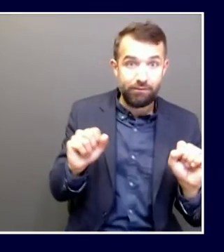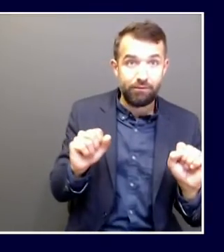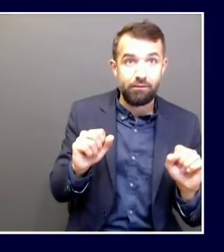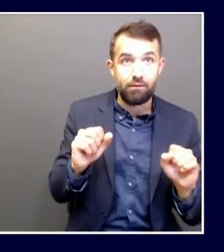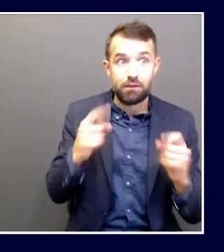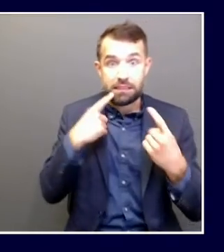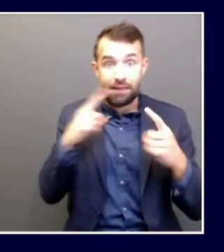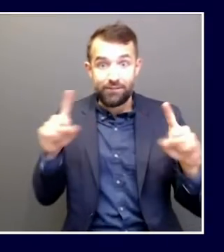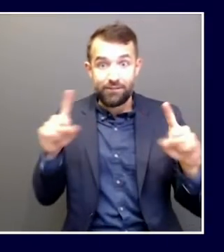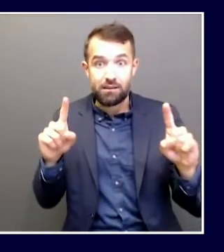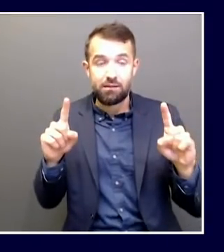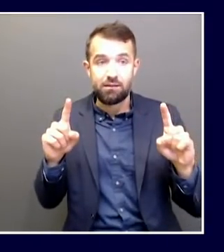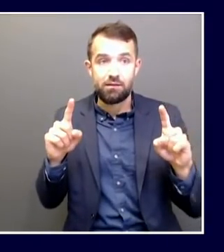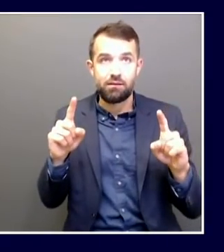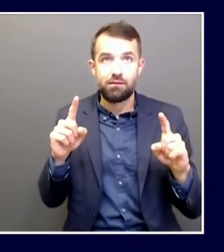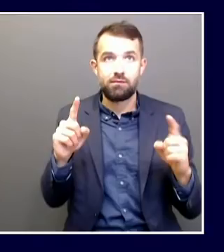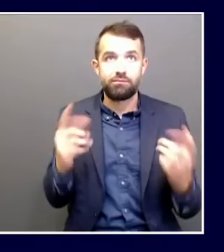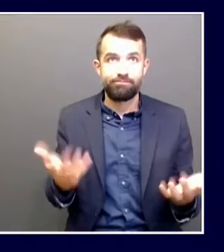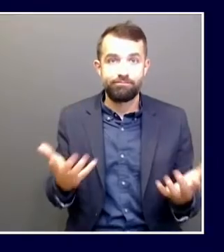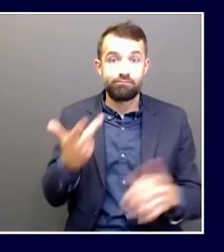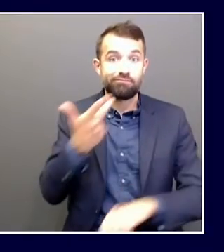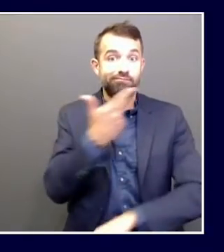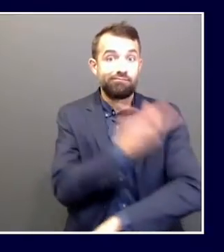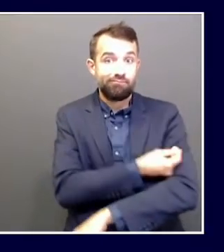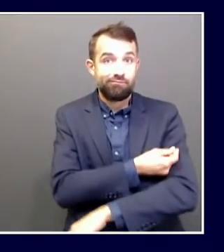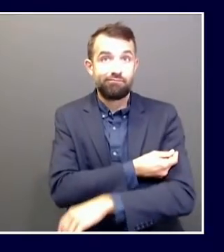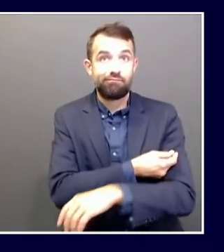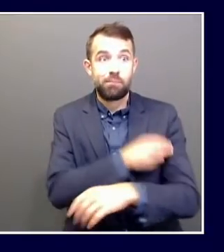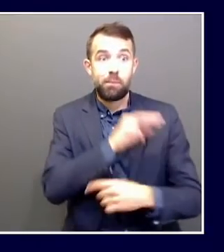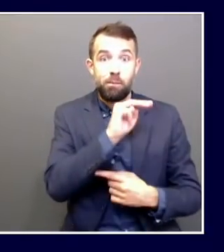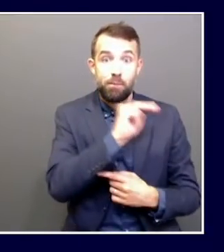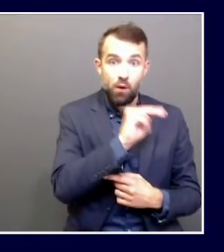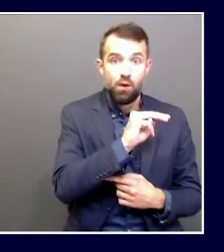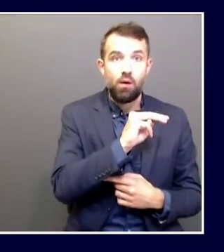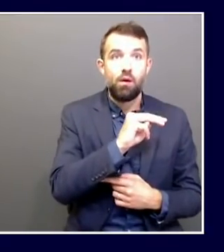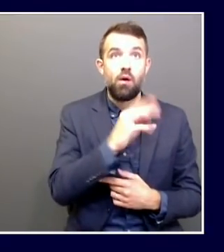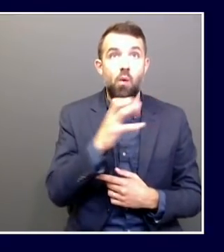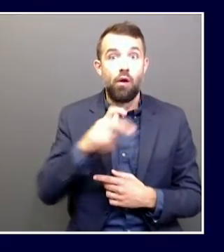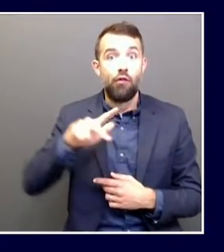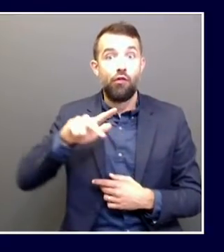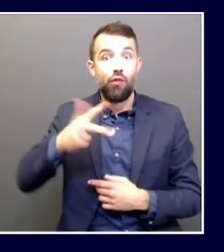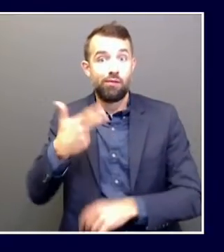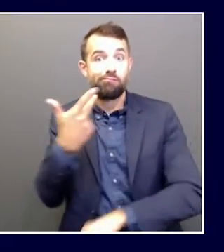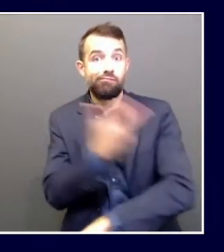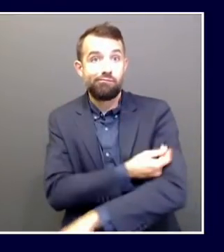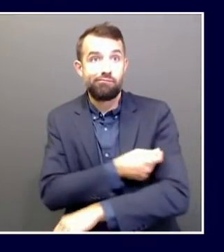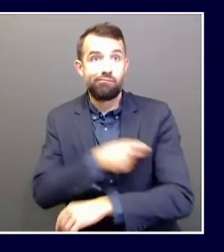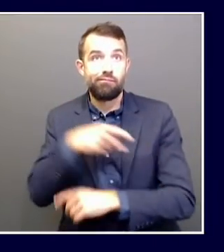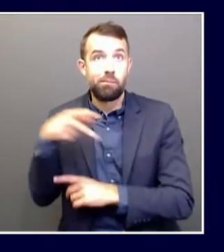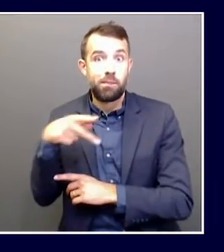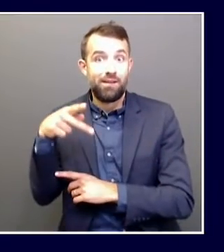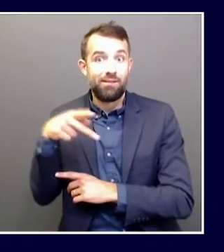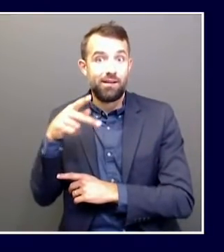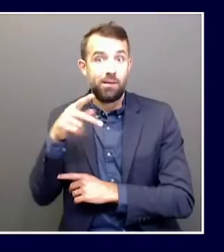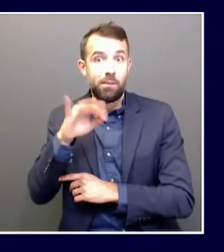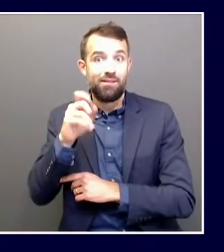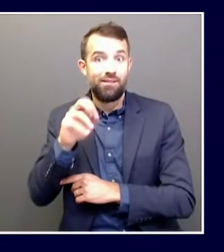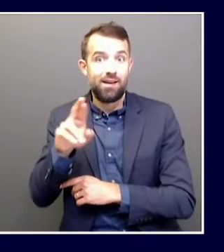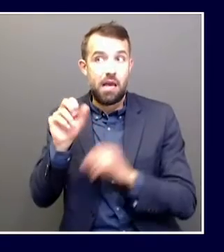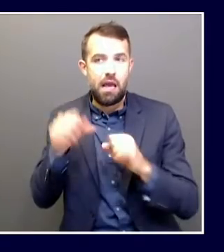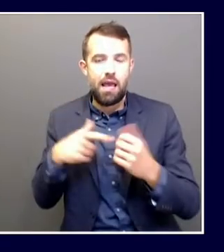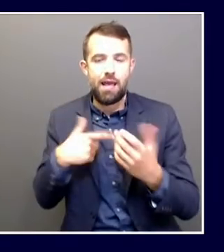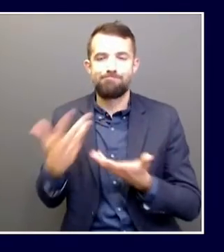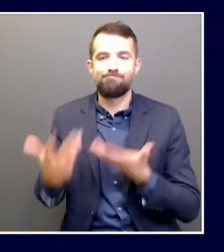signs point to it being both safe and effective. Indeed, Dr. Fauci noted last week that his